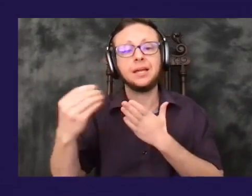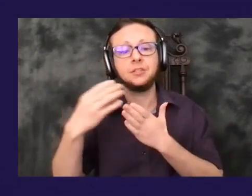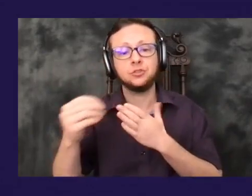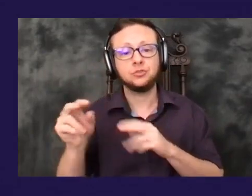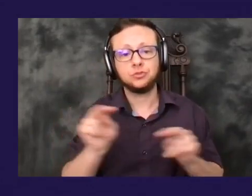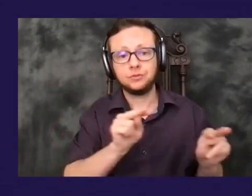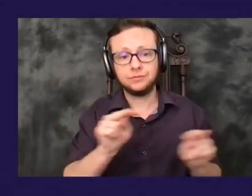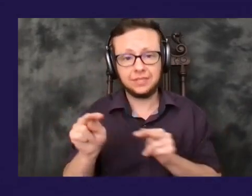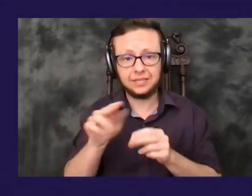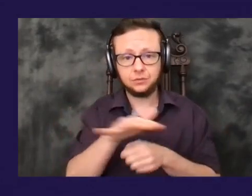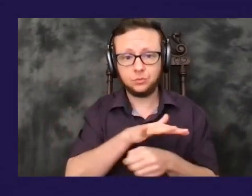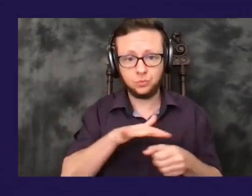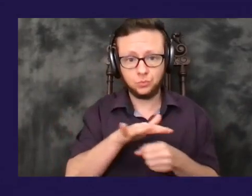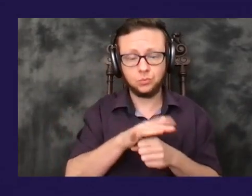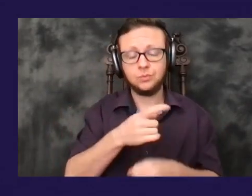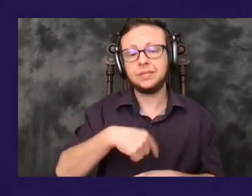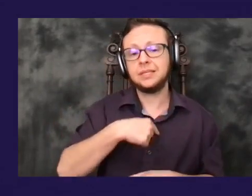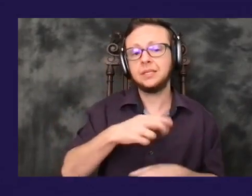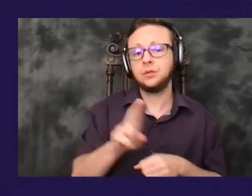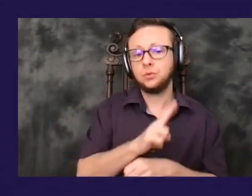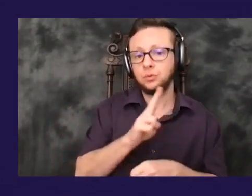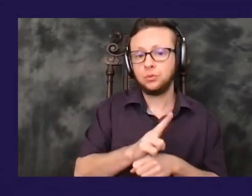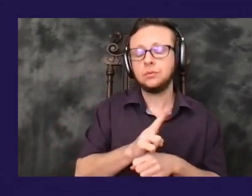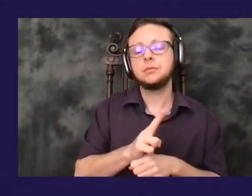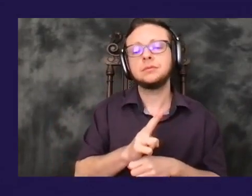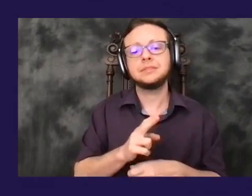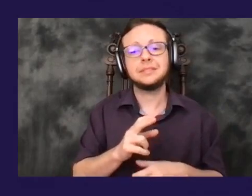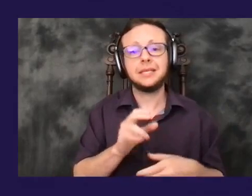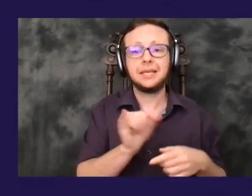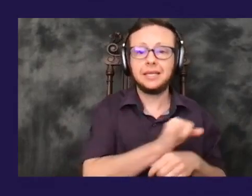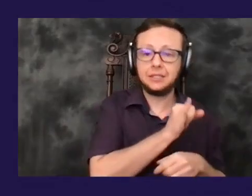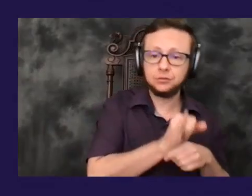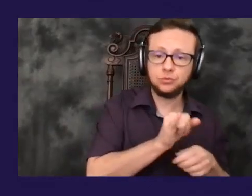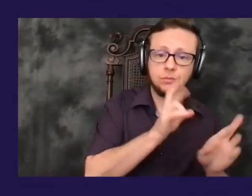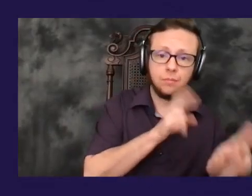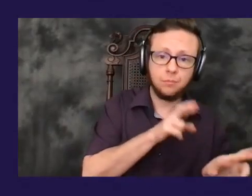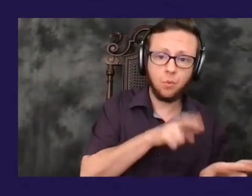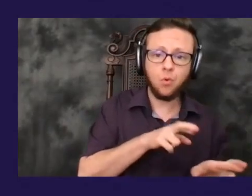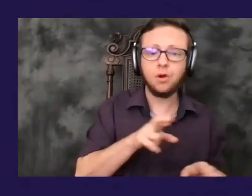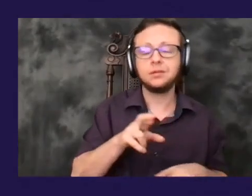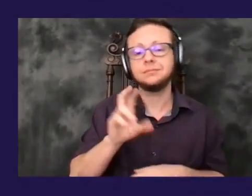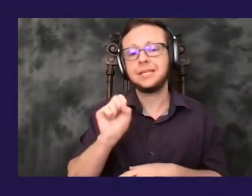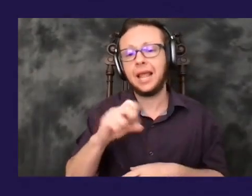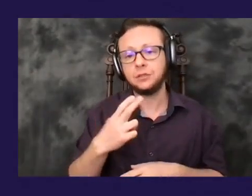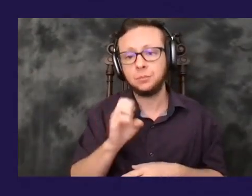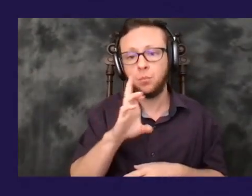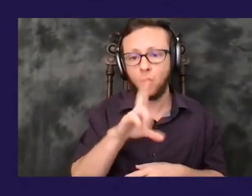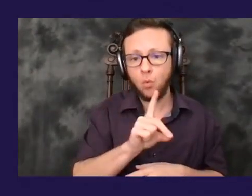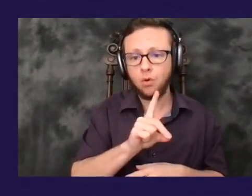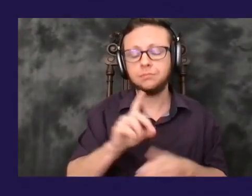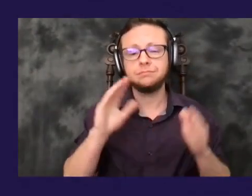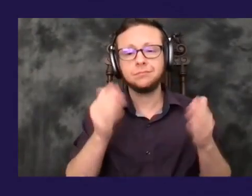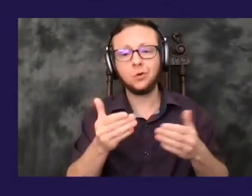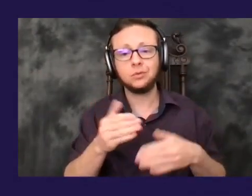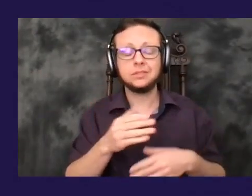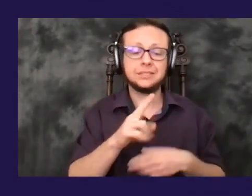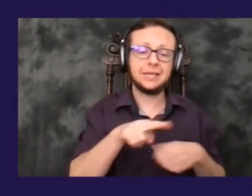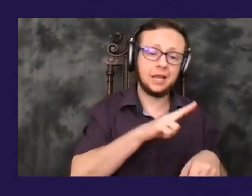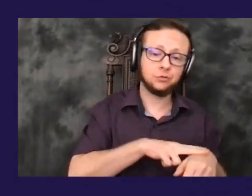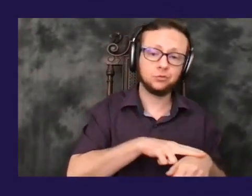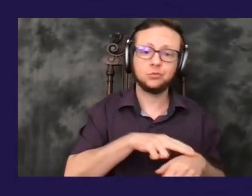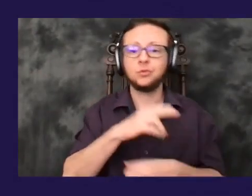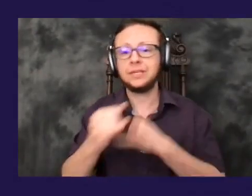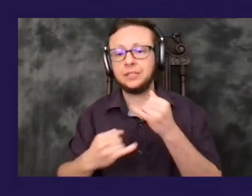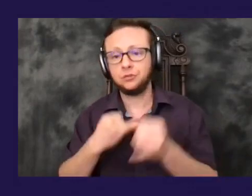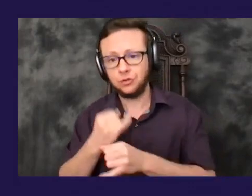a combination of industry reports and dashboards that focus on national and international trends, and a